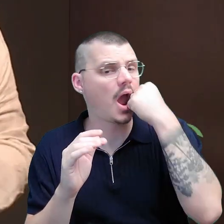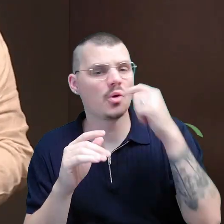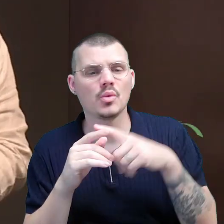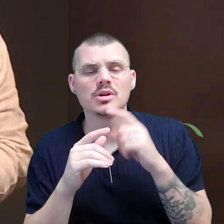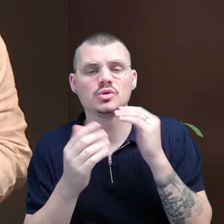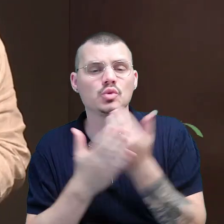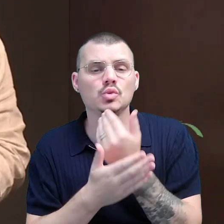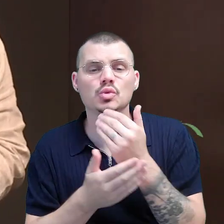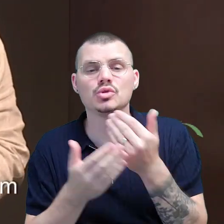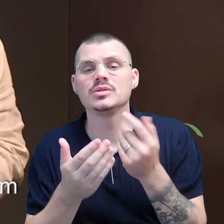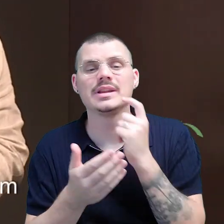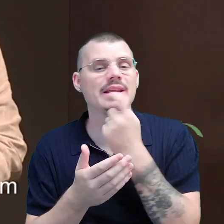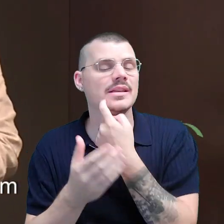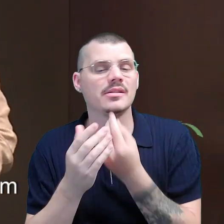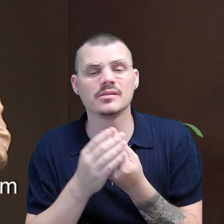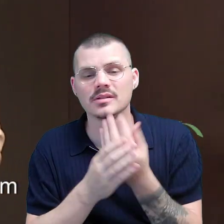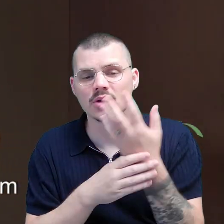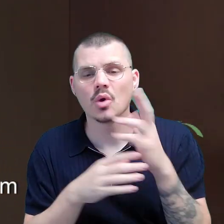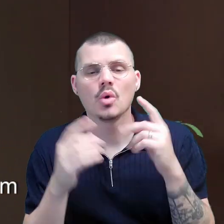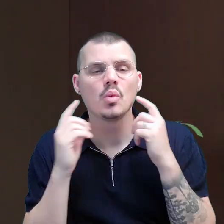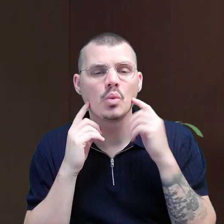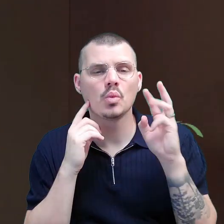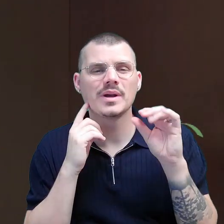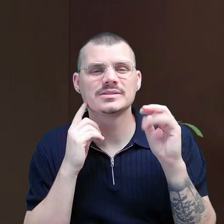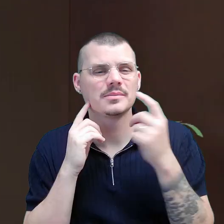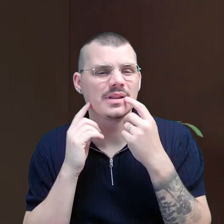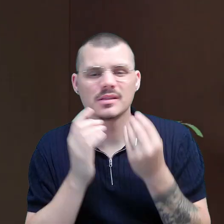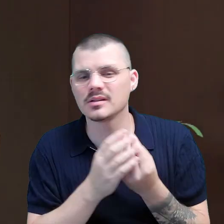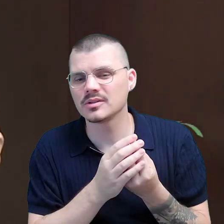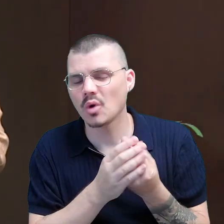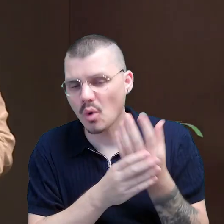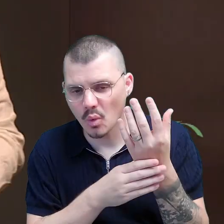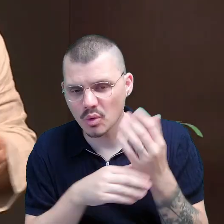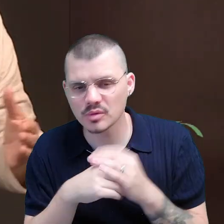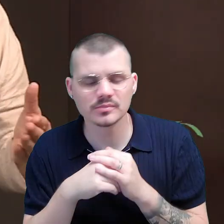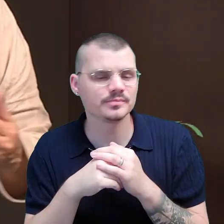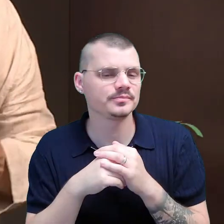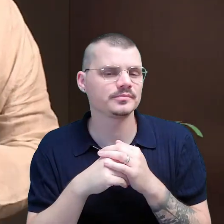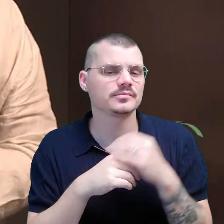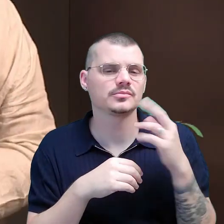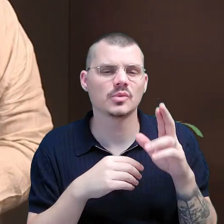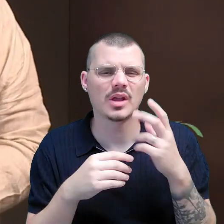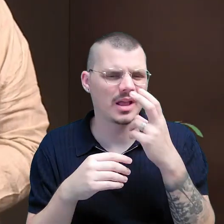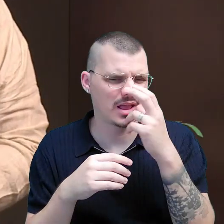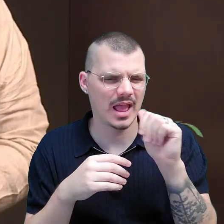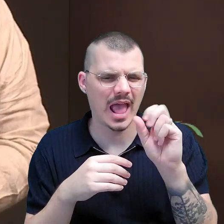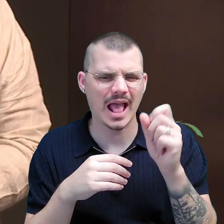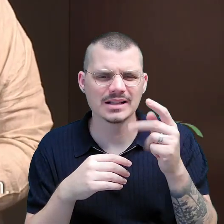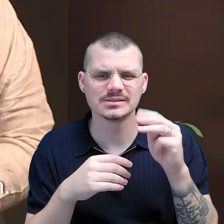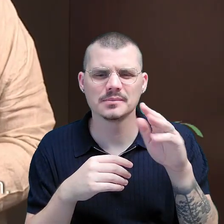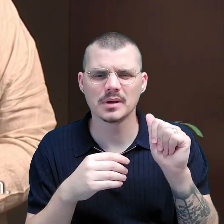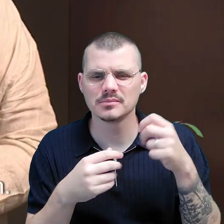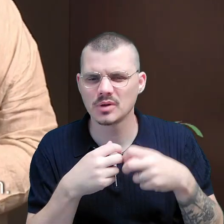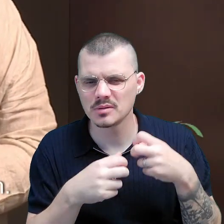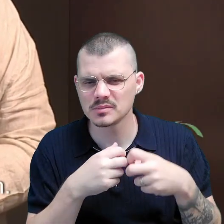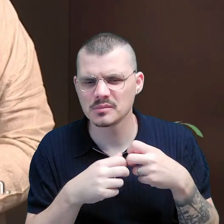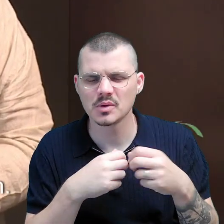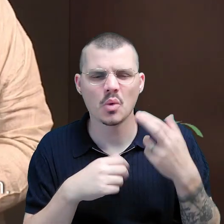teeth are coming in, when their wisdom teeth are giving them trouble, when they're having a little more trouble with asthma,